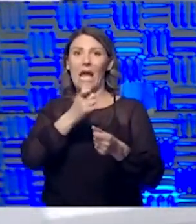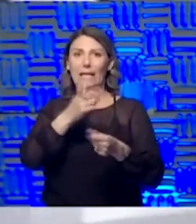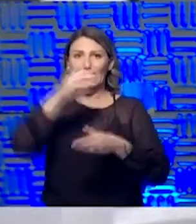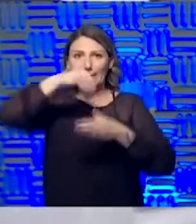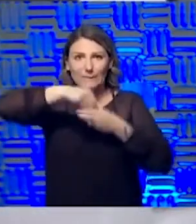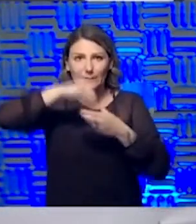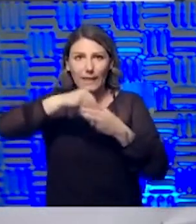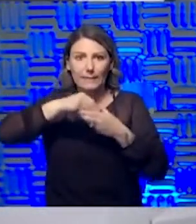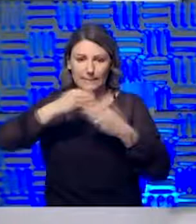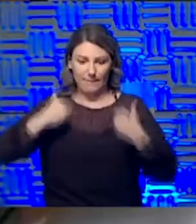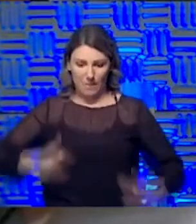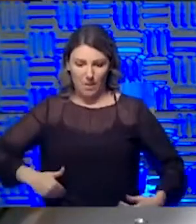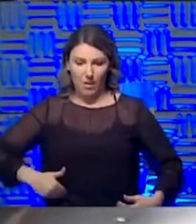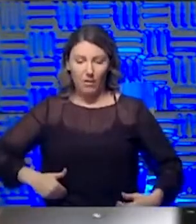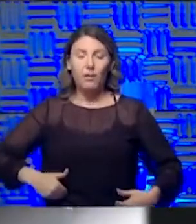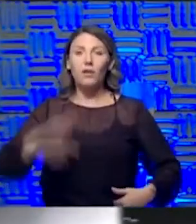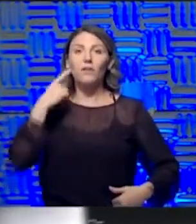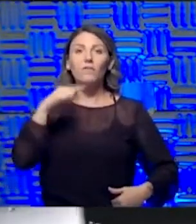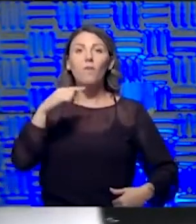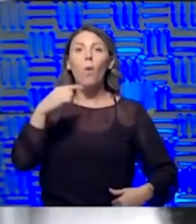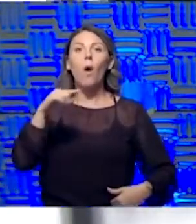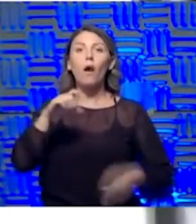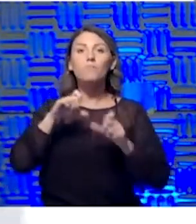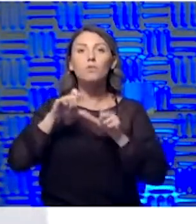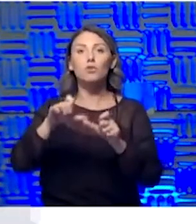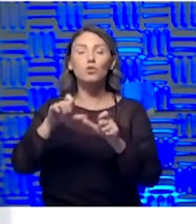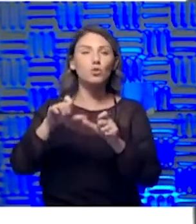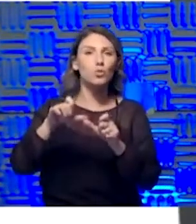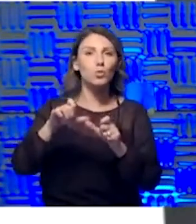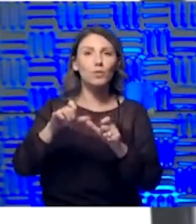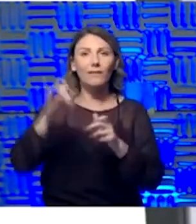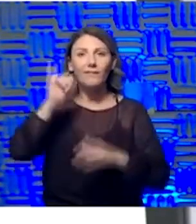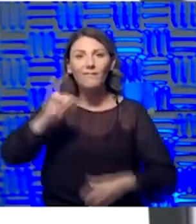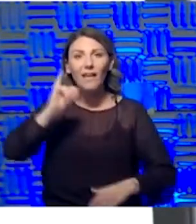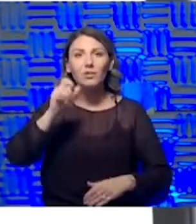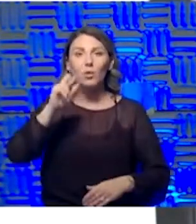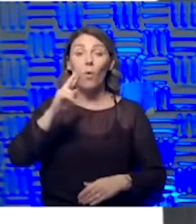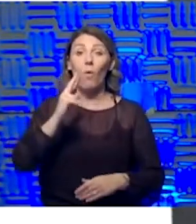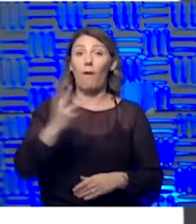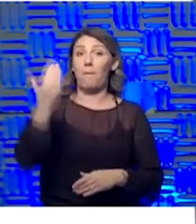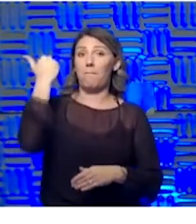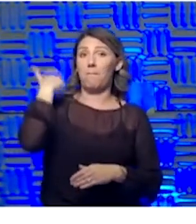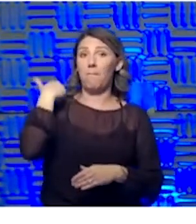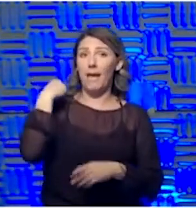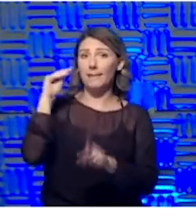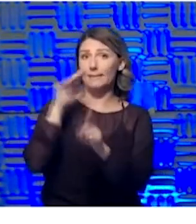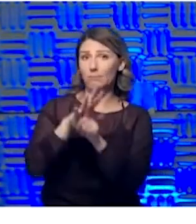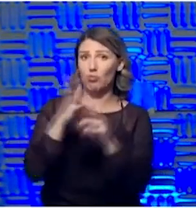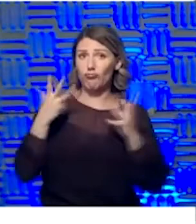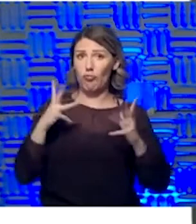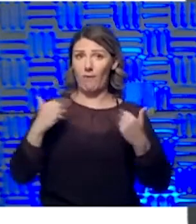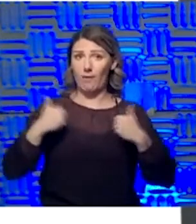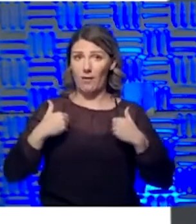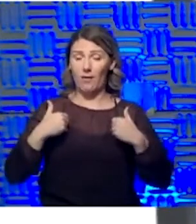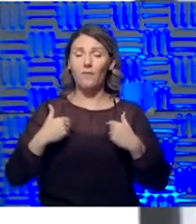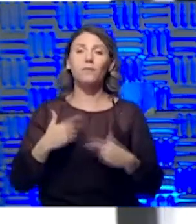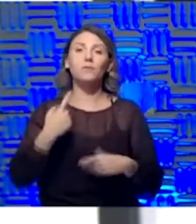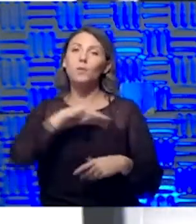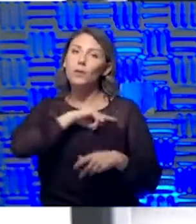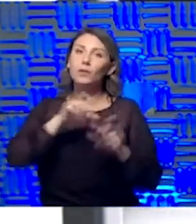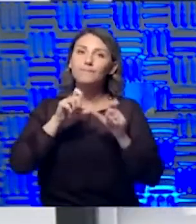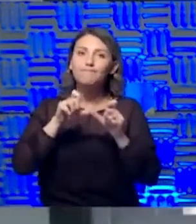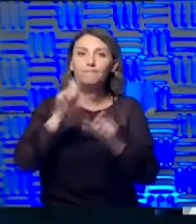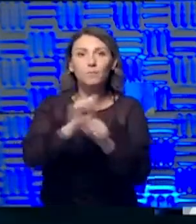acute infection, but also a past exposure. So we are looking into working with that kind of test as